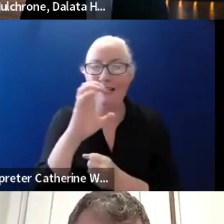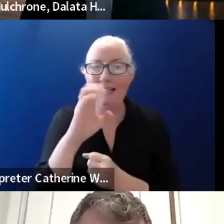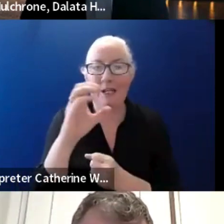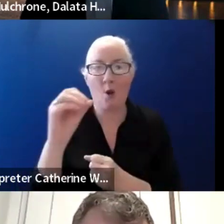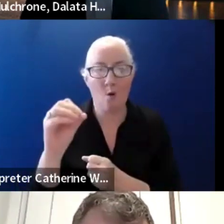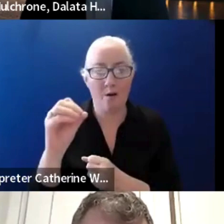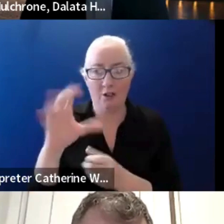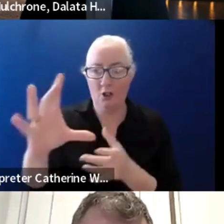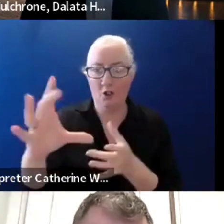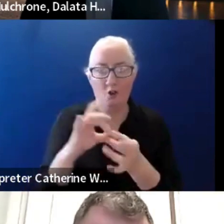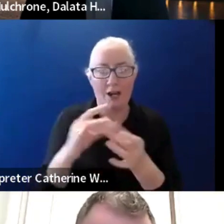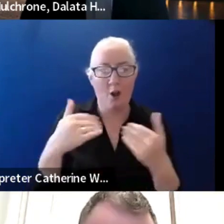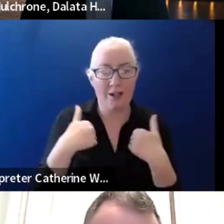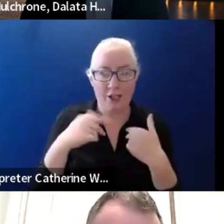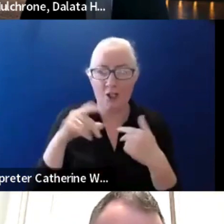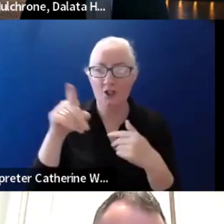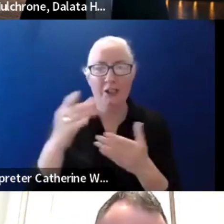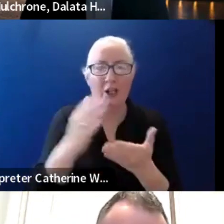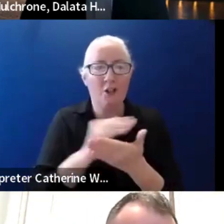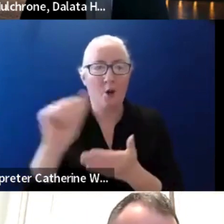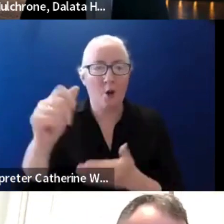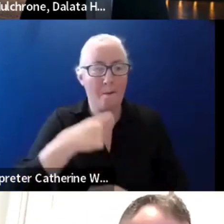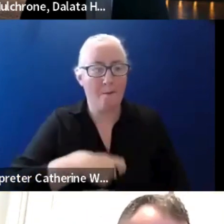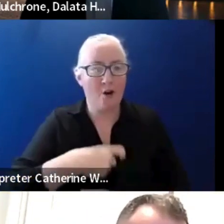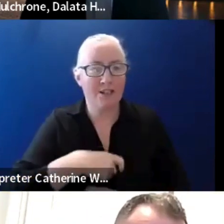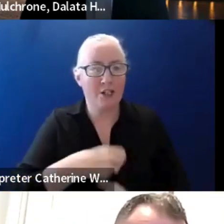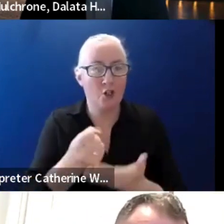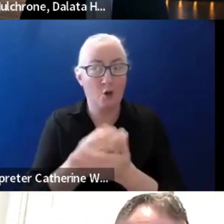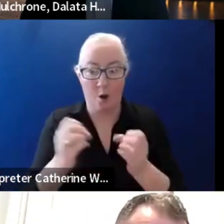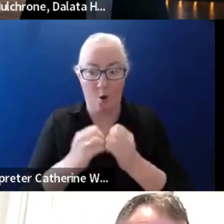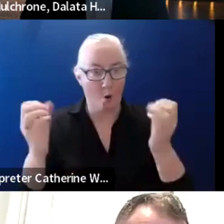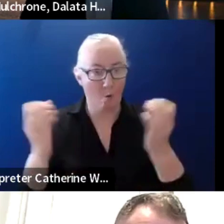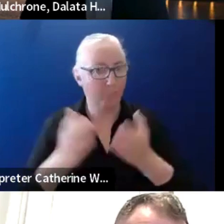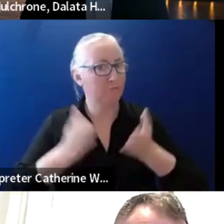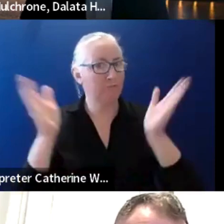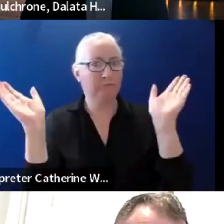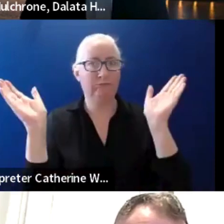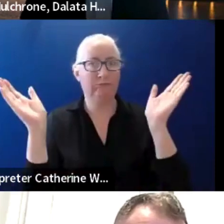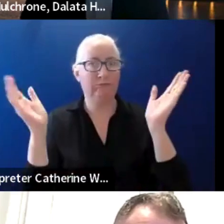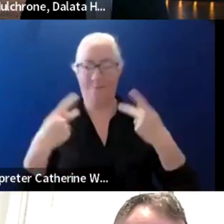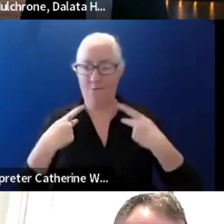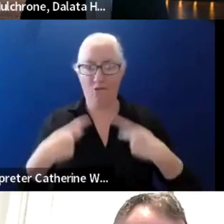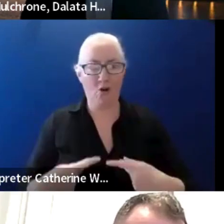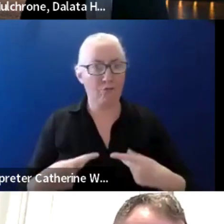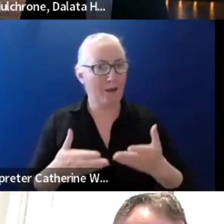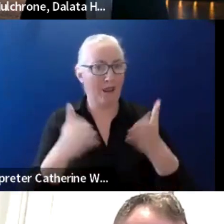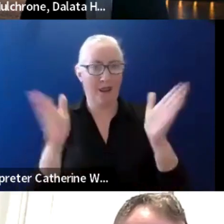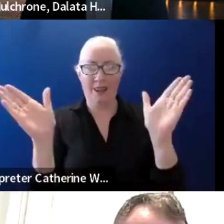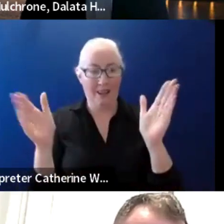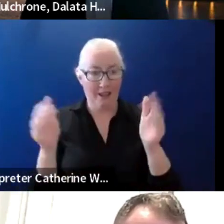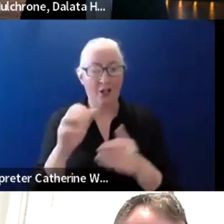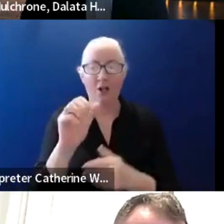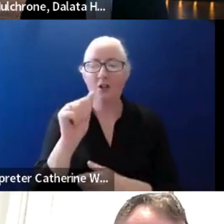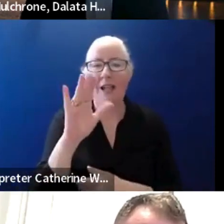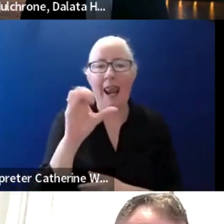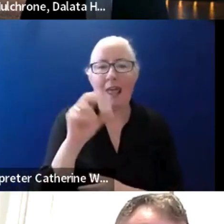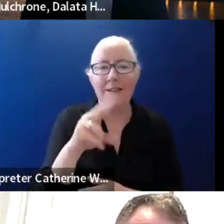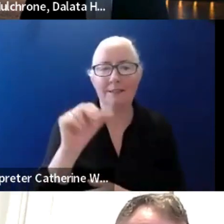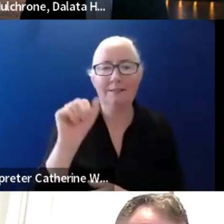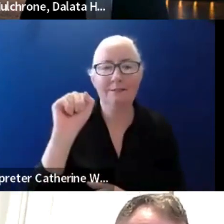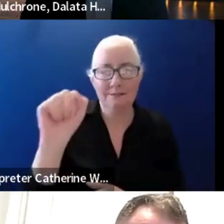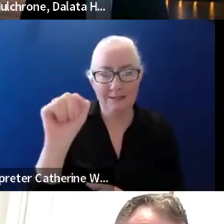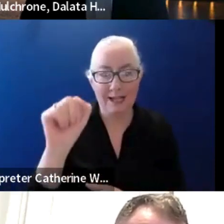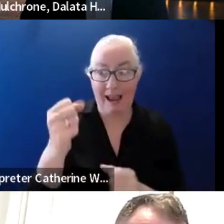Martin, join us, and she shared her personal story with great openness and vulnerability. And Alison's engagement, as well as the backing